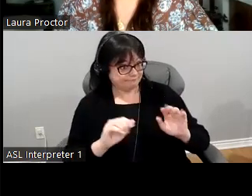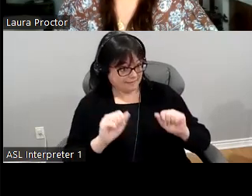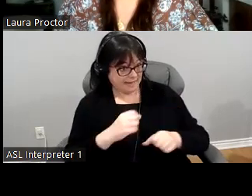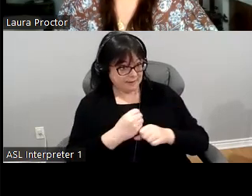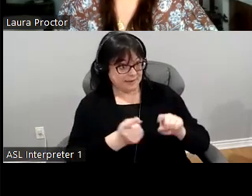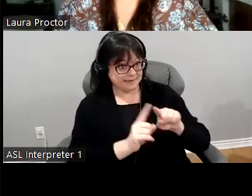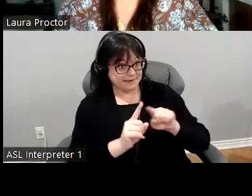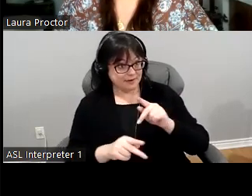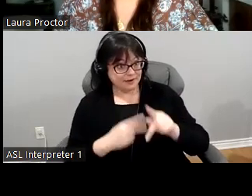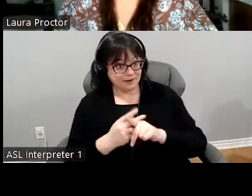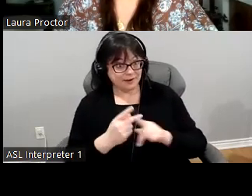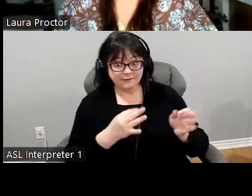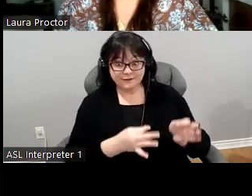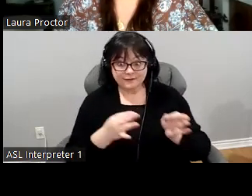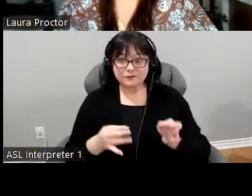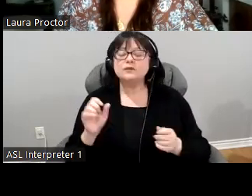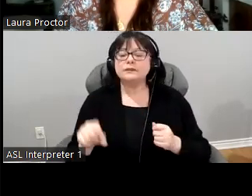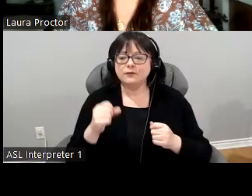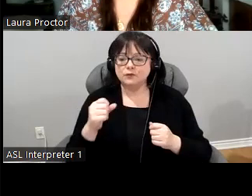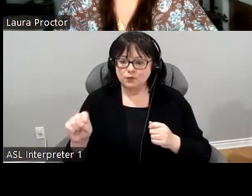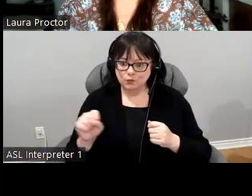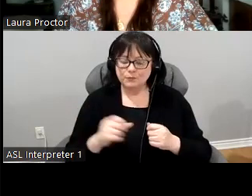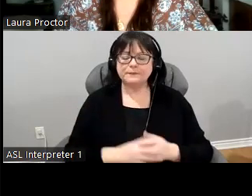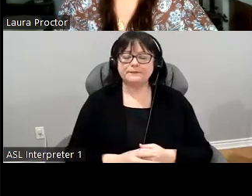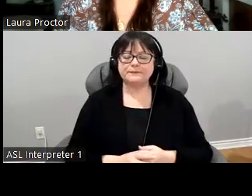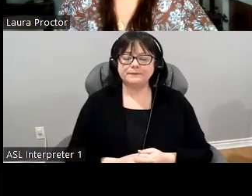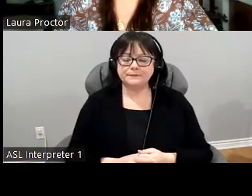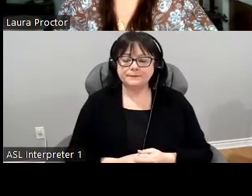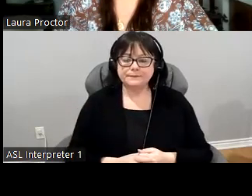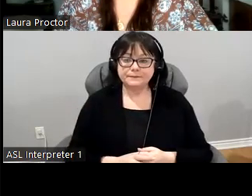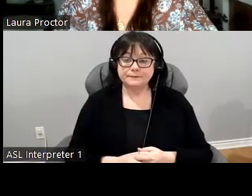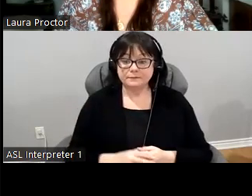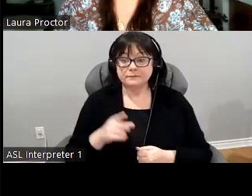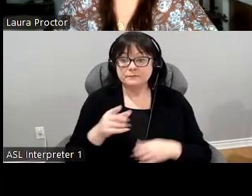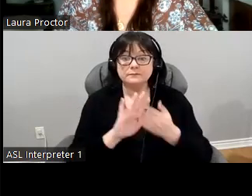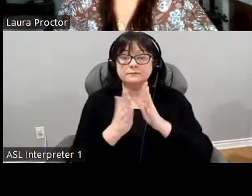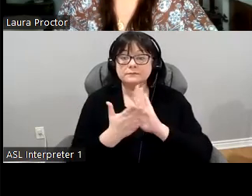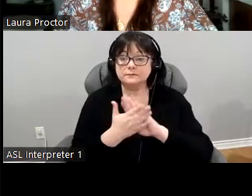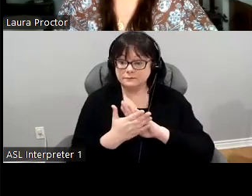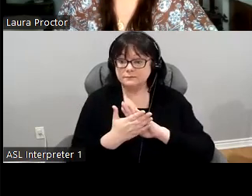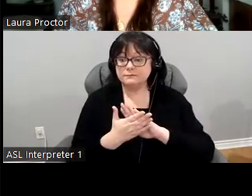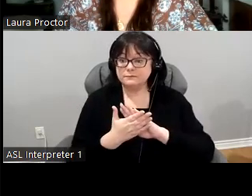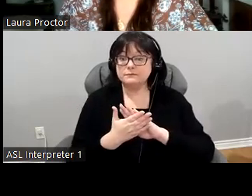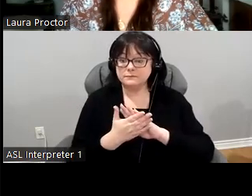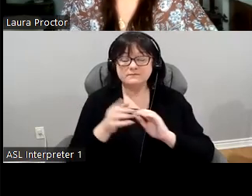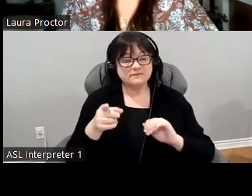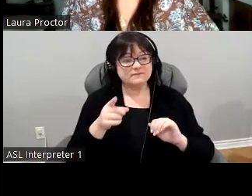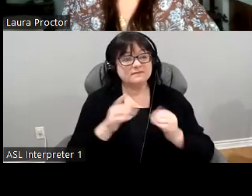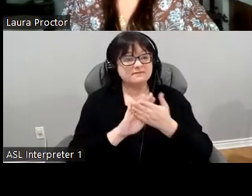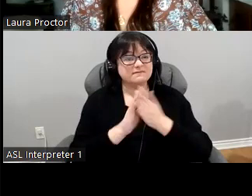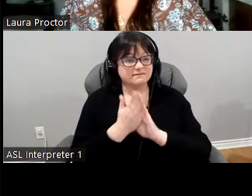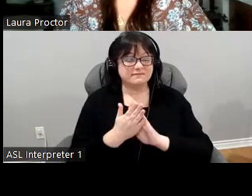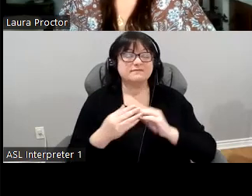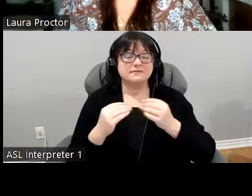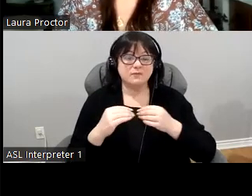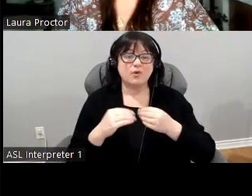something that is becoming a much more common thing for folks in the